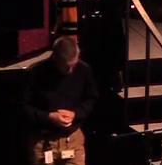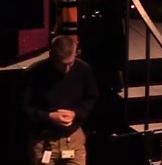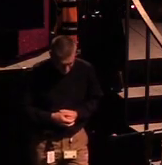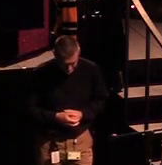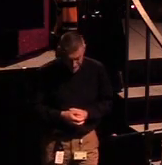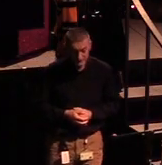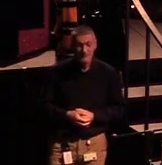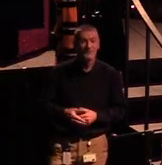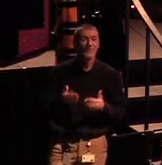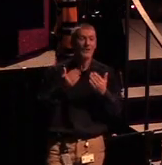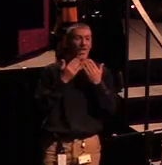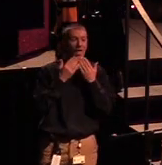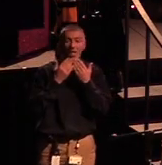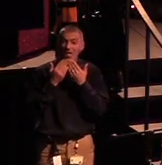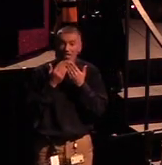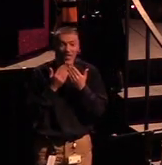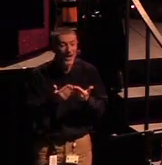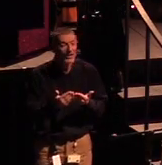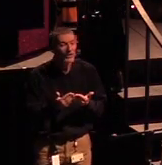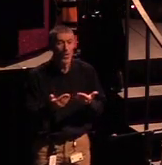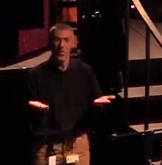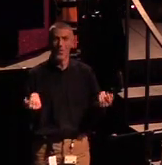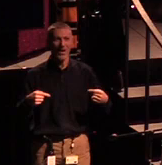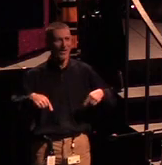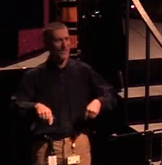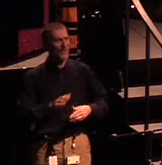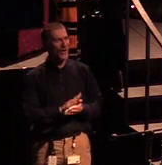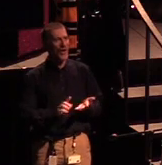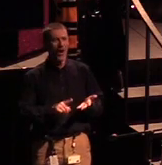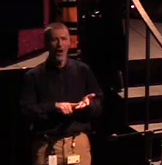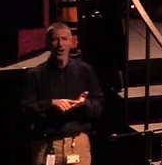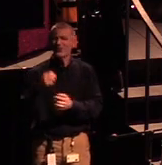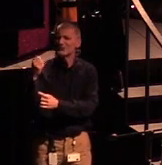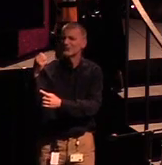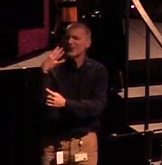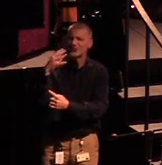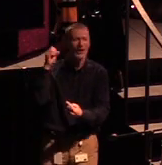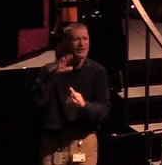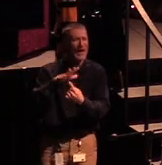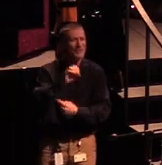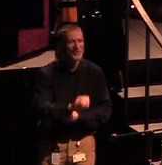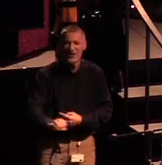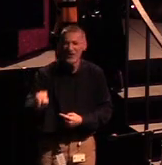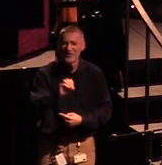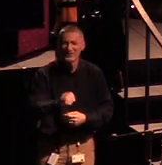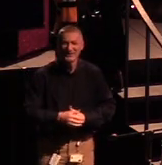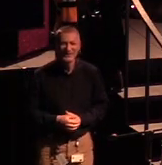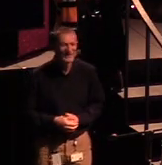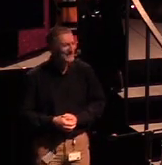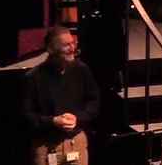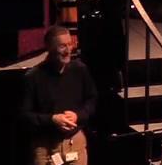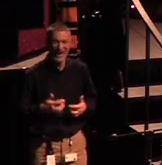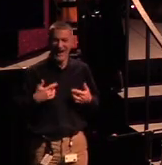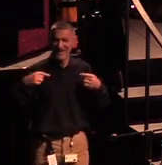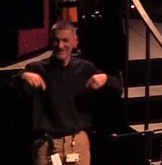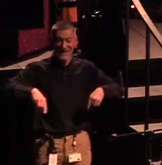thank you very much and welcome to how the sunshine capital of Europe I lived here in